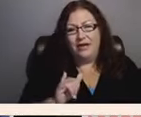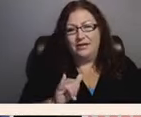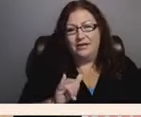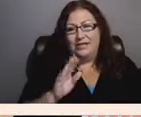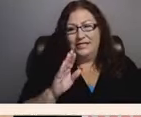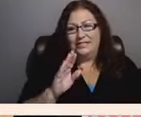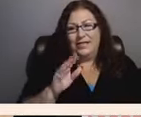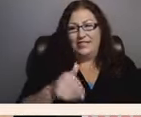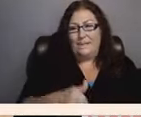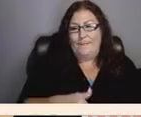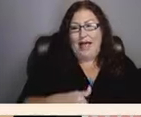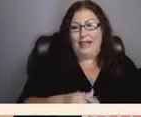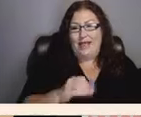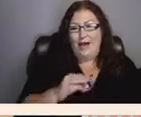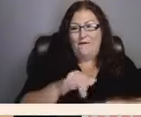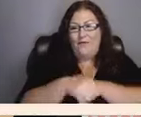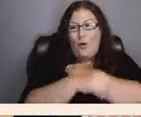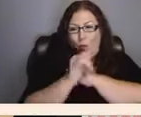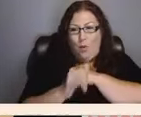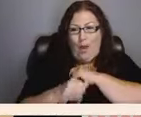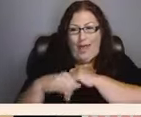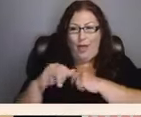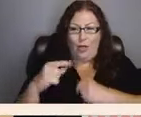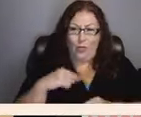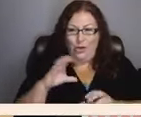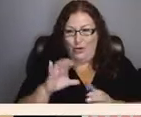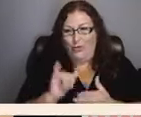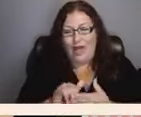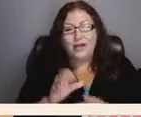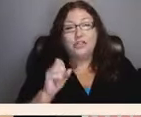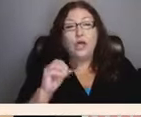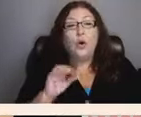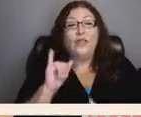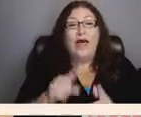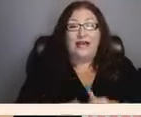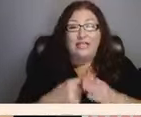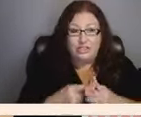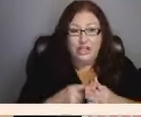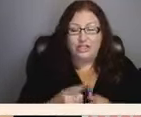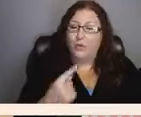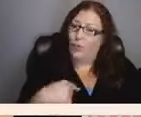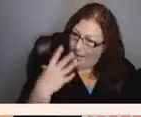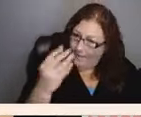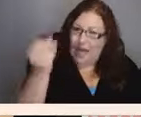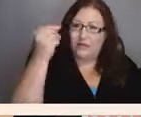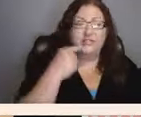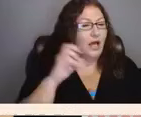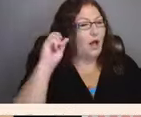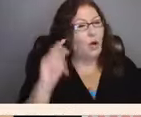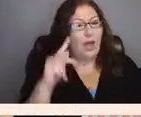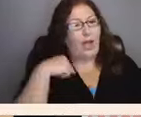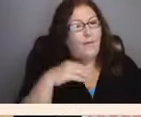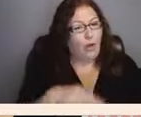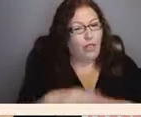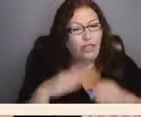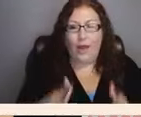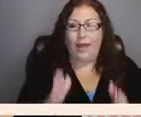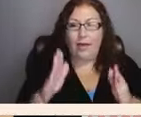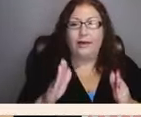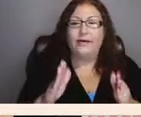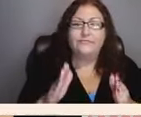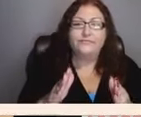do that. So the initiation, we come out and we say, okay, along the way, I